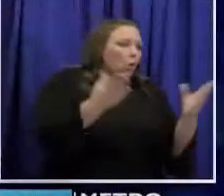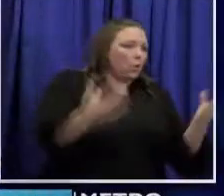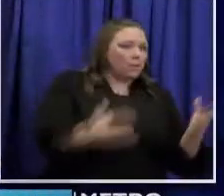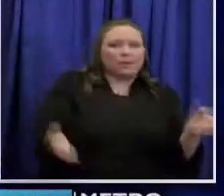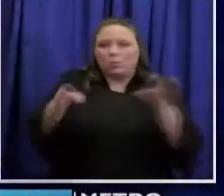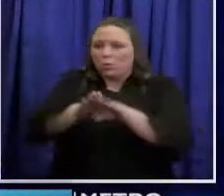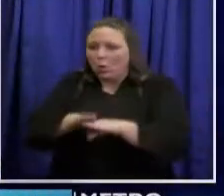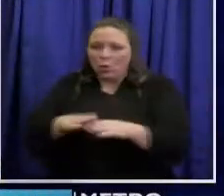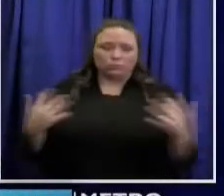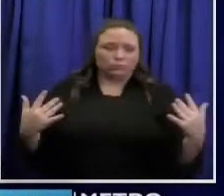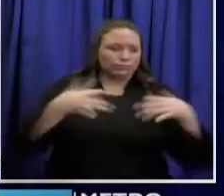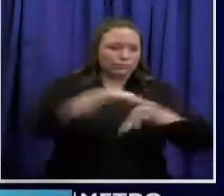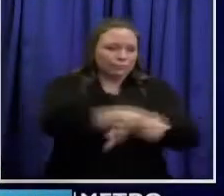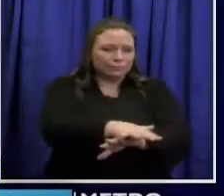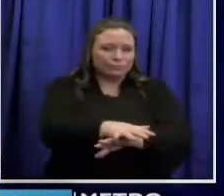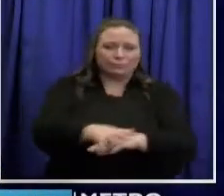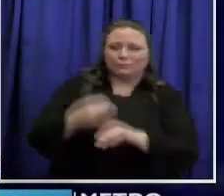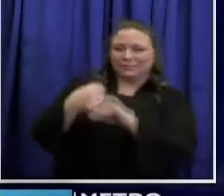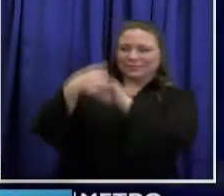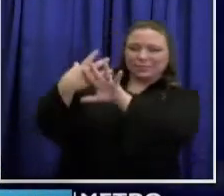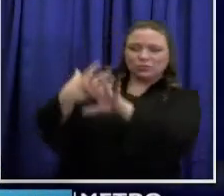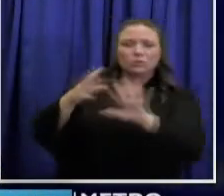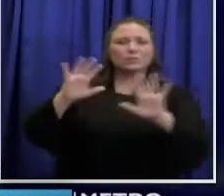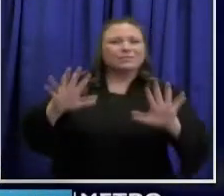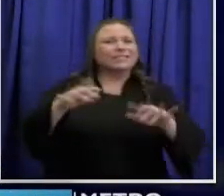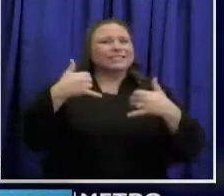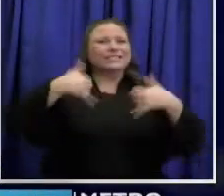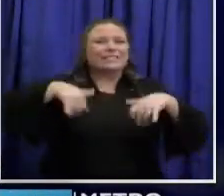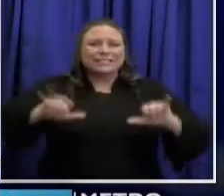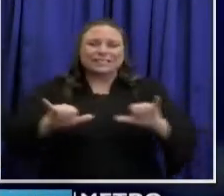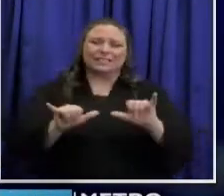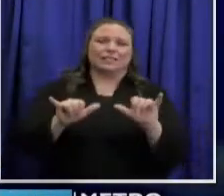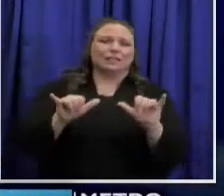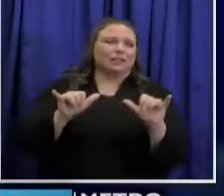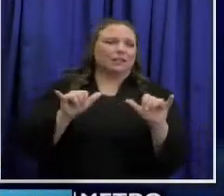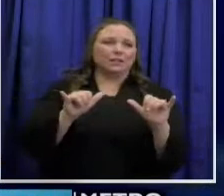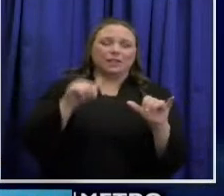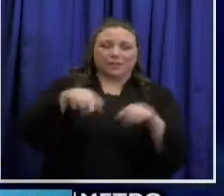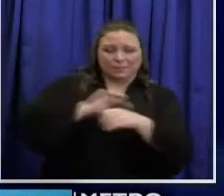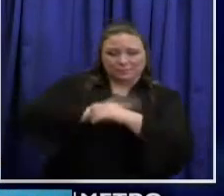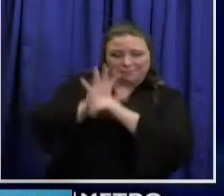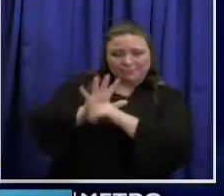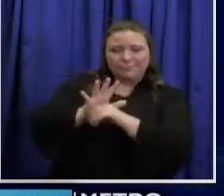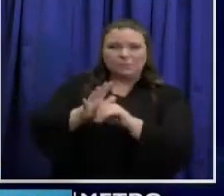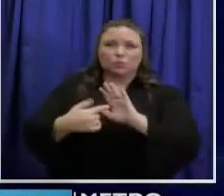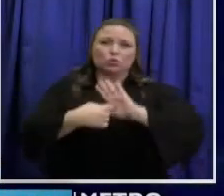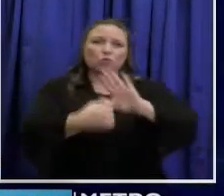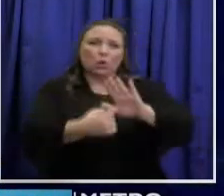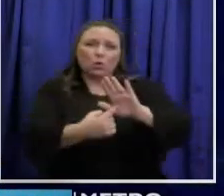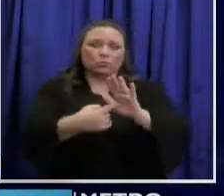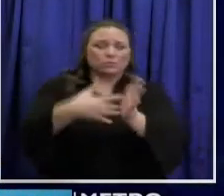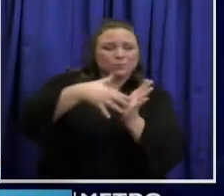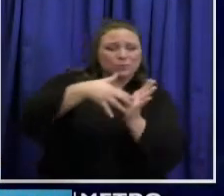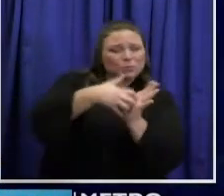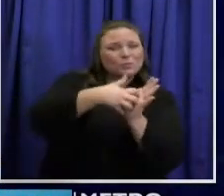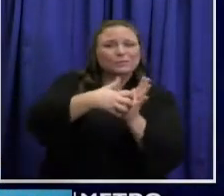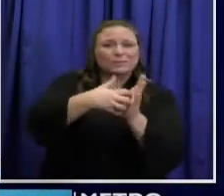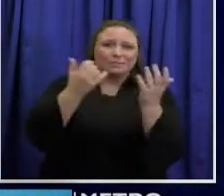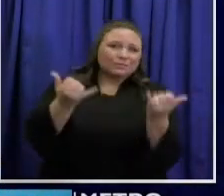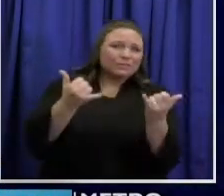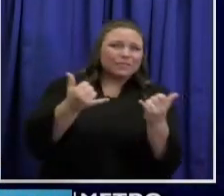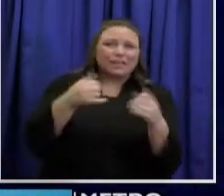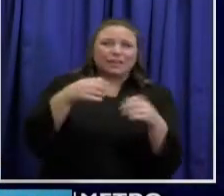in a digital model, this exposes a vulnerability. The pandemic exposes a vulnerability